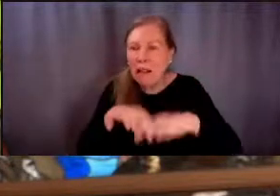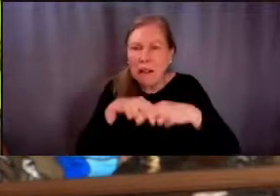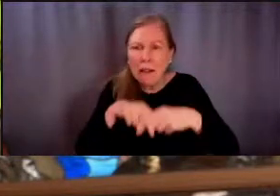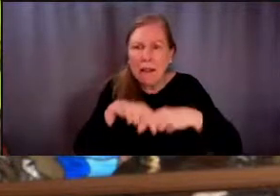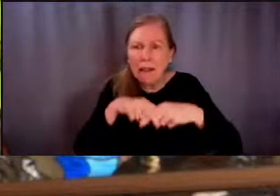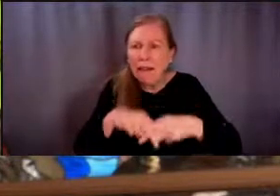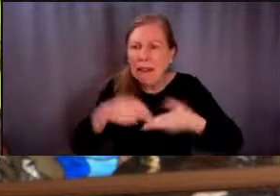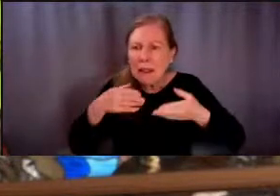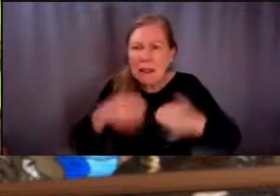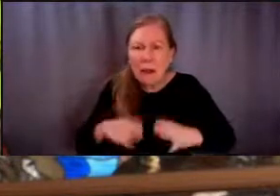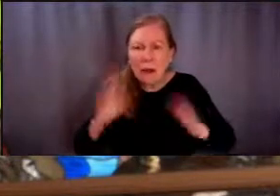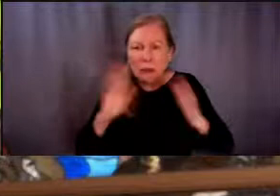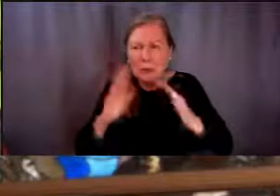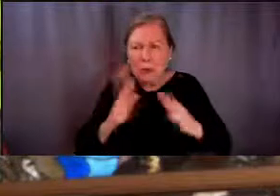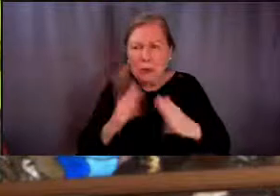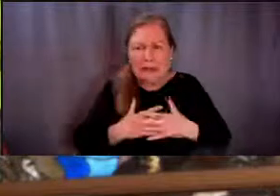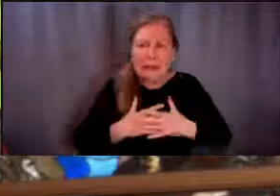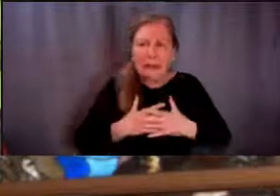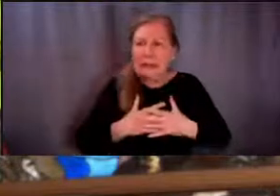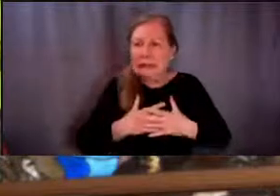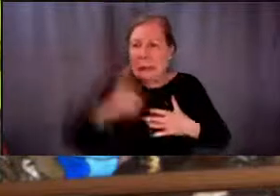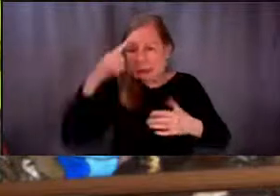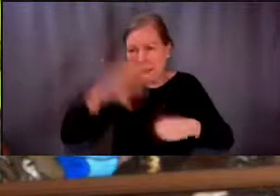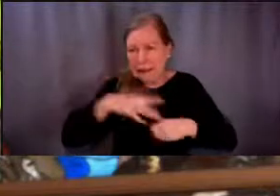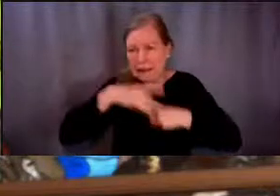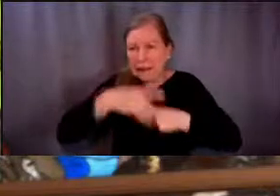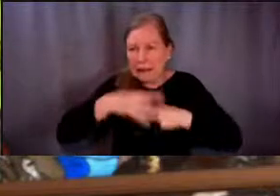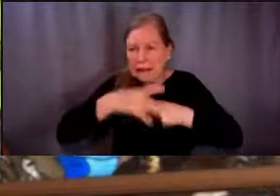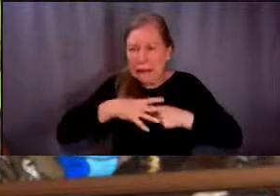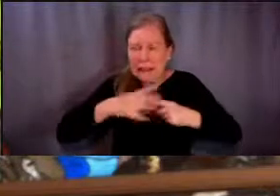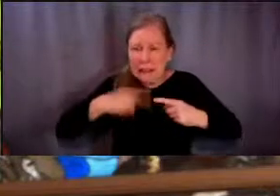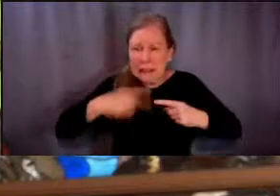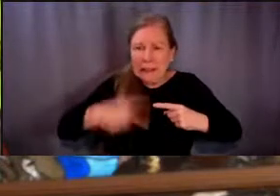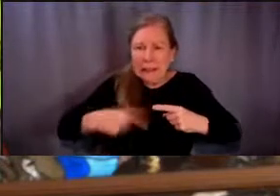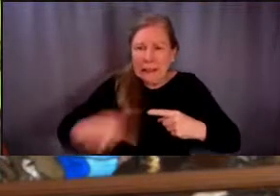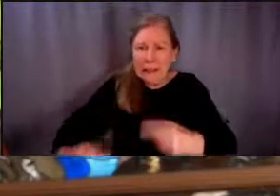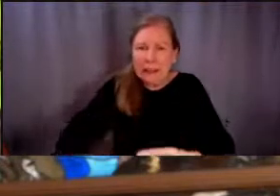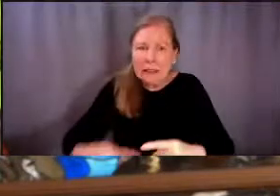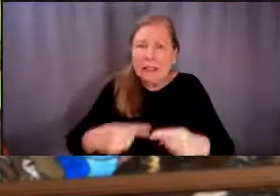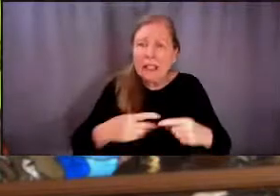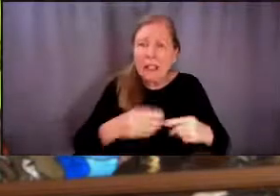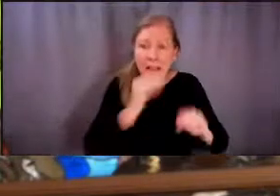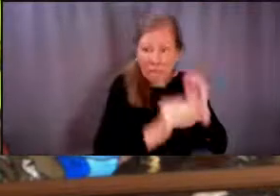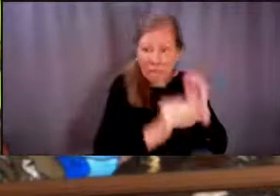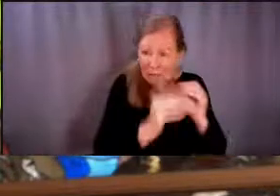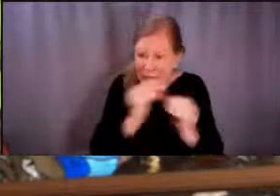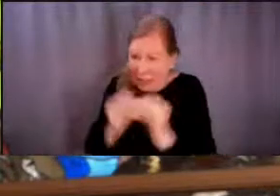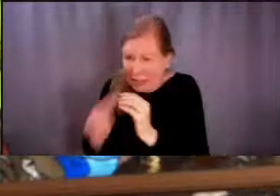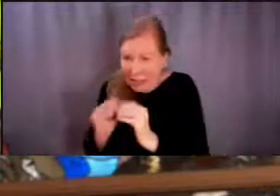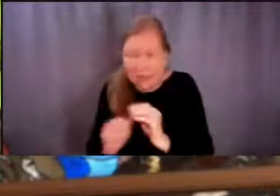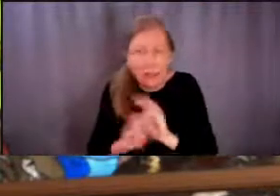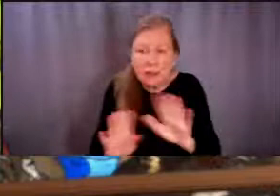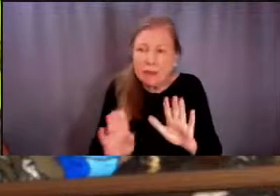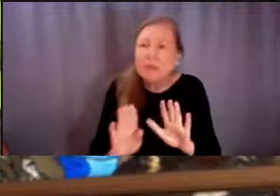clock spring. Don't run yourself ragged trying to fix everything yourself, but rather stop,